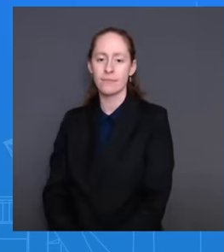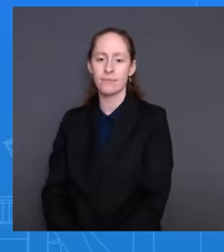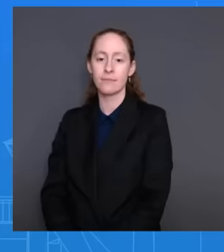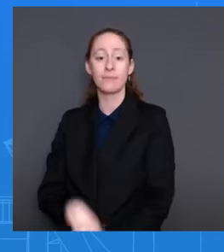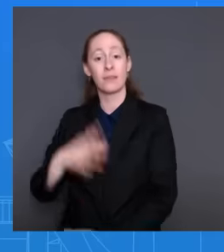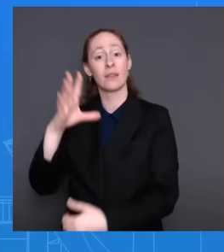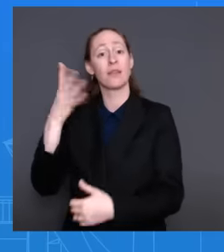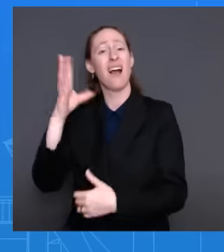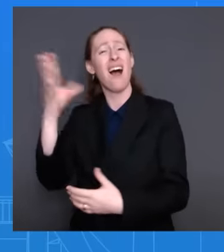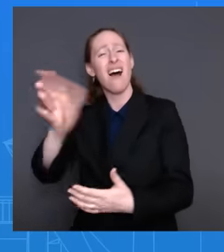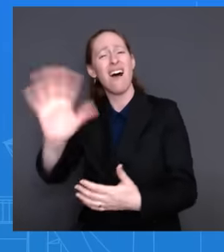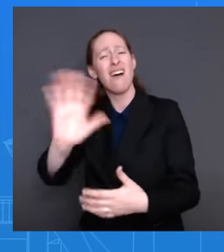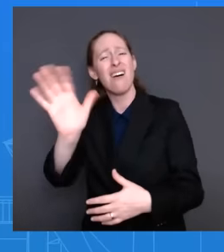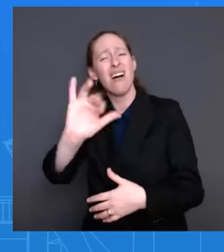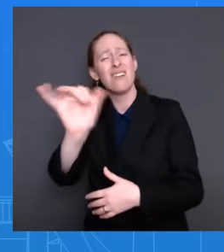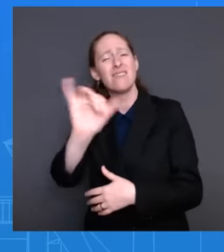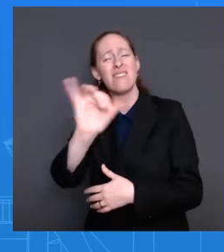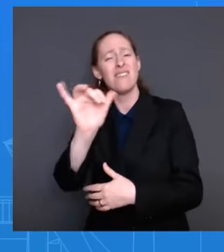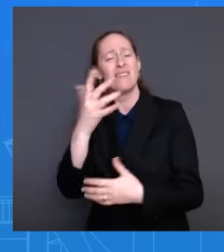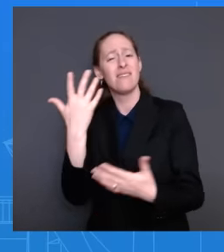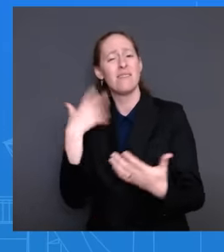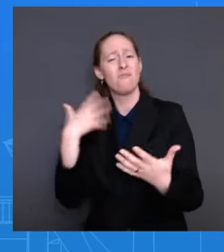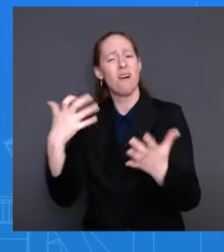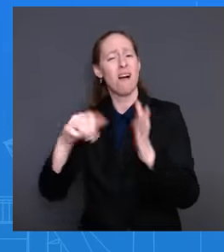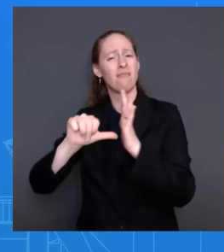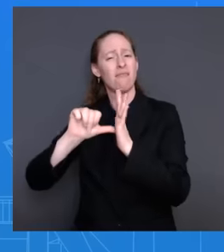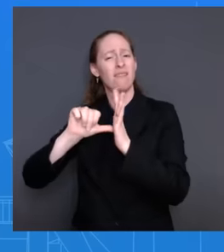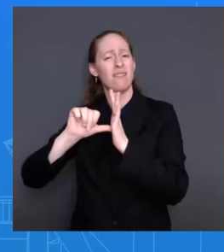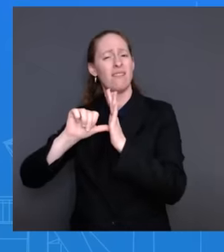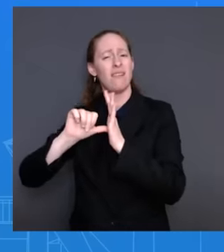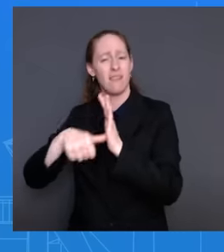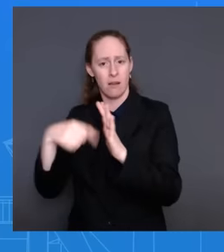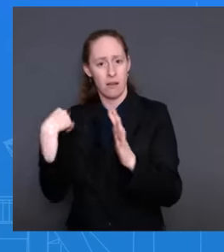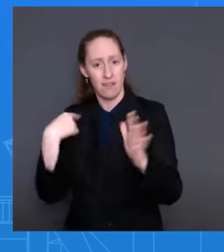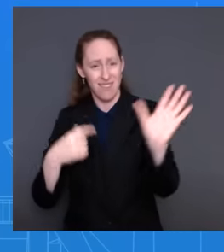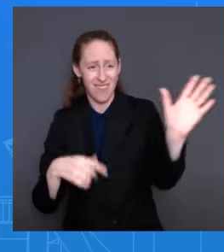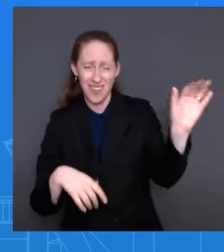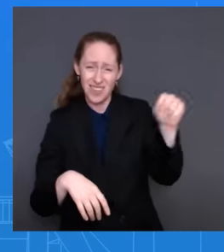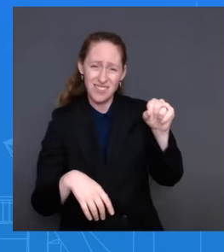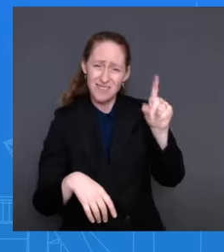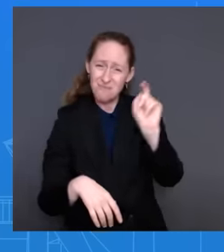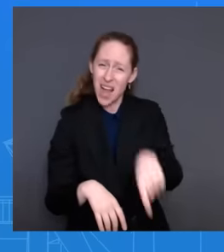use it urgently. And so when you think about some of the core challenges we have